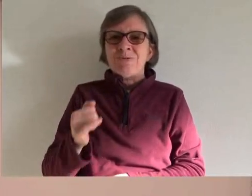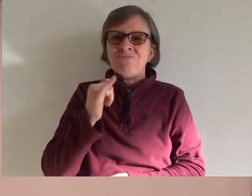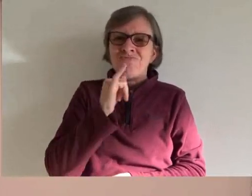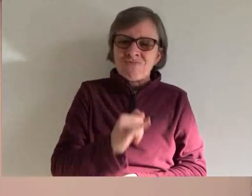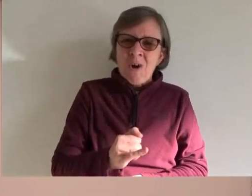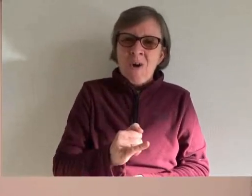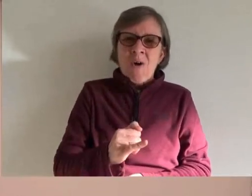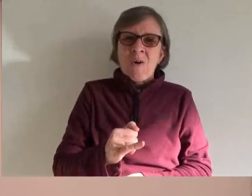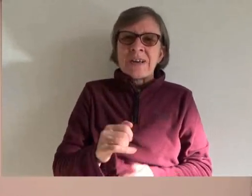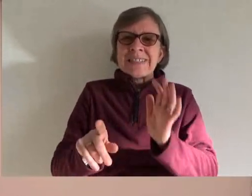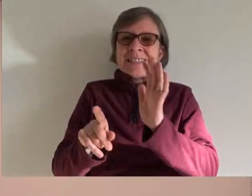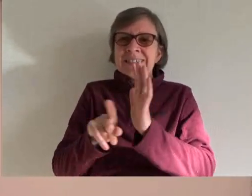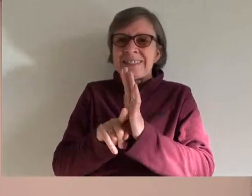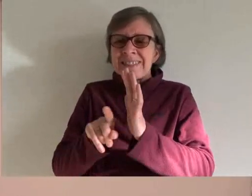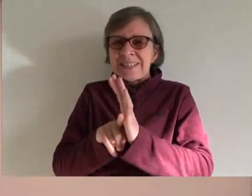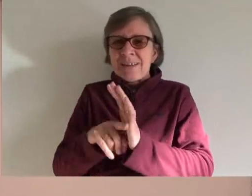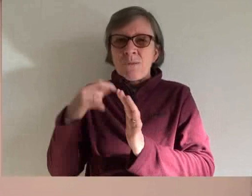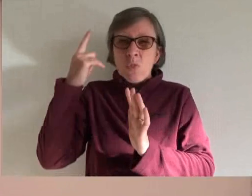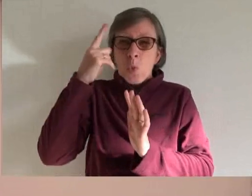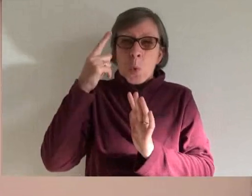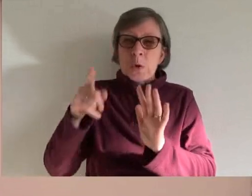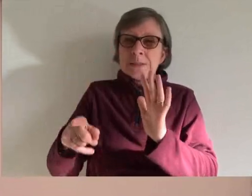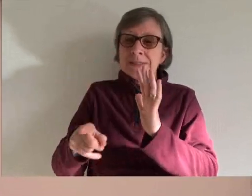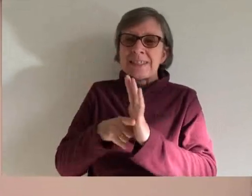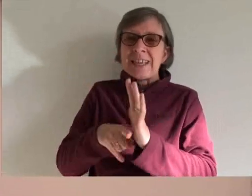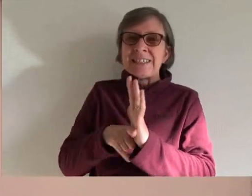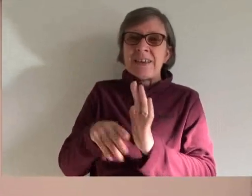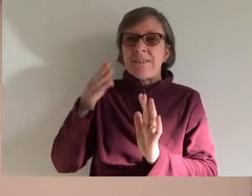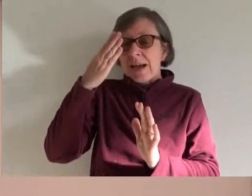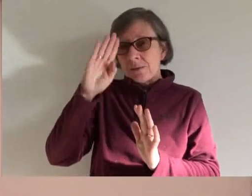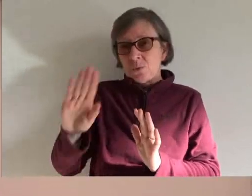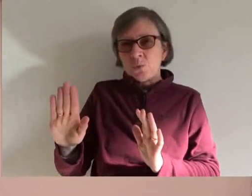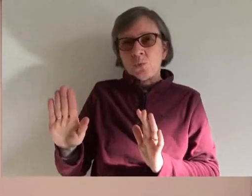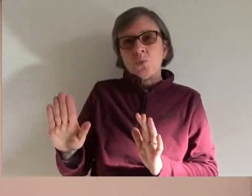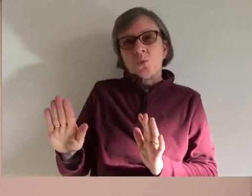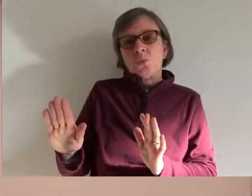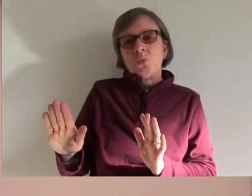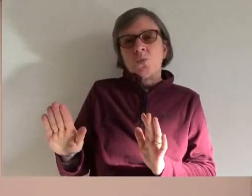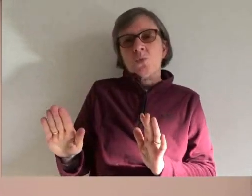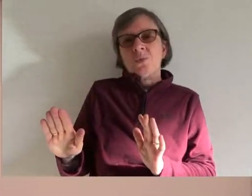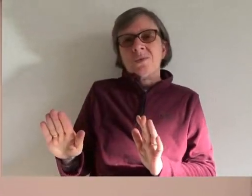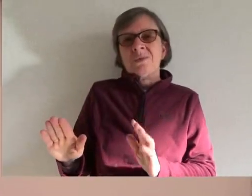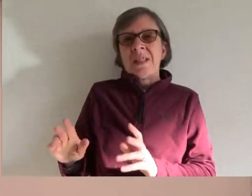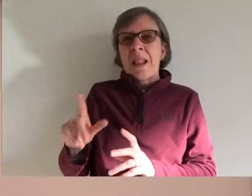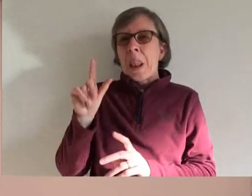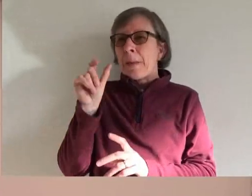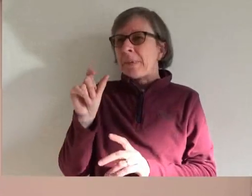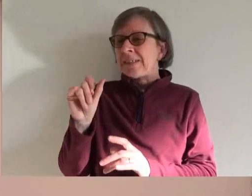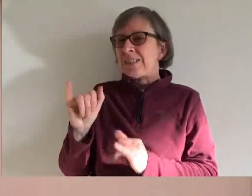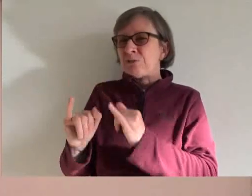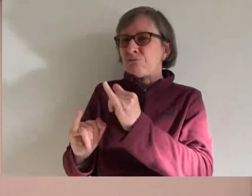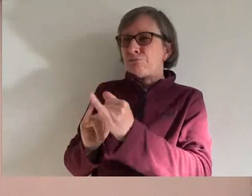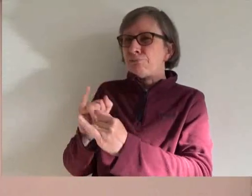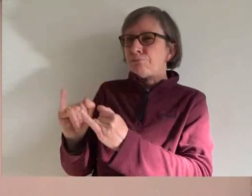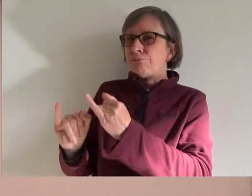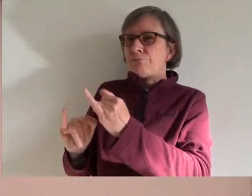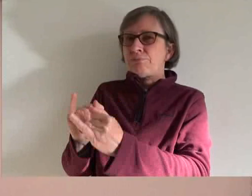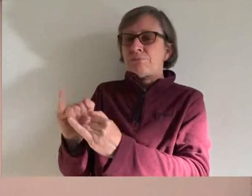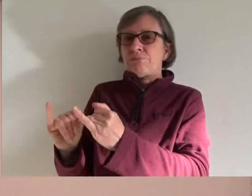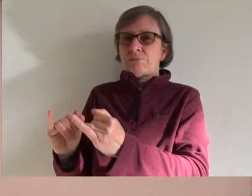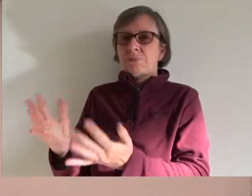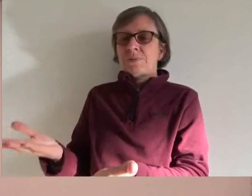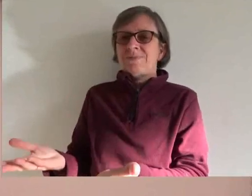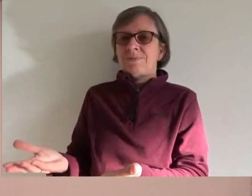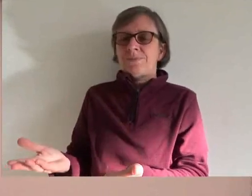me to do. We have negative thoughts. We have negative attitudes. And very often we're judgmental towards other